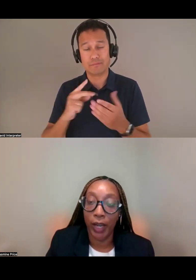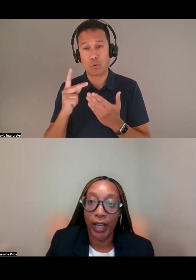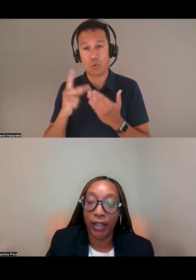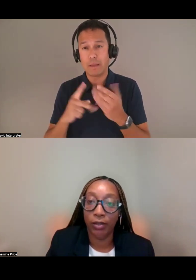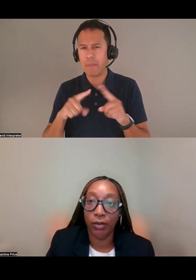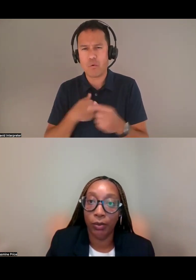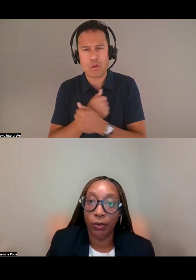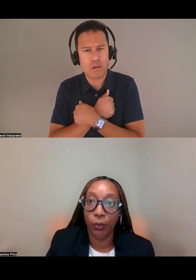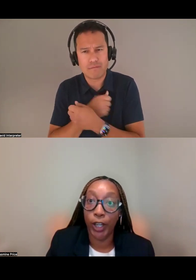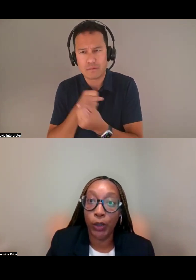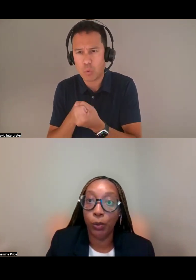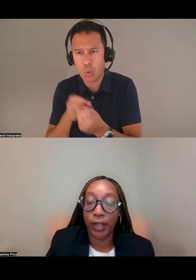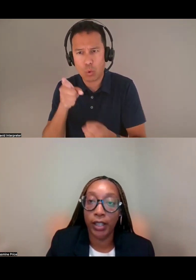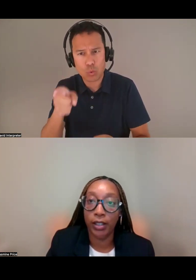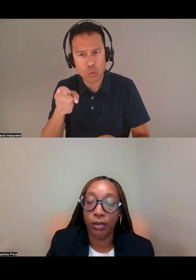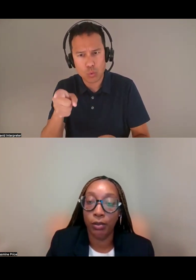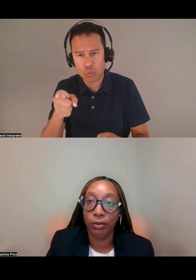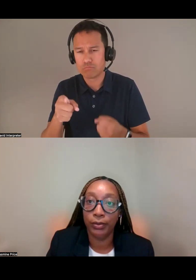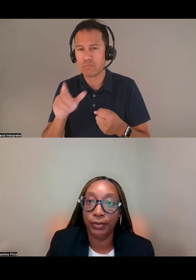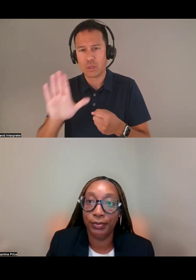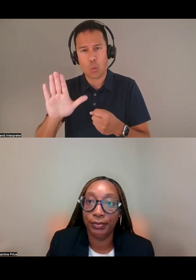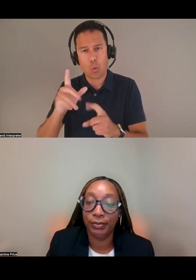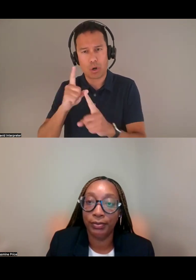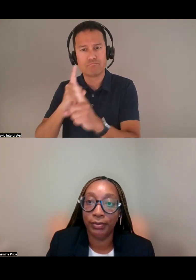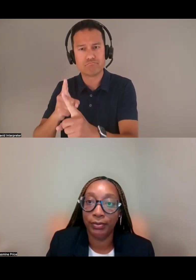you and what you intend to do.